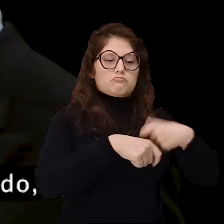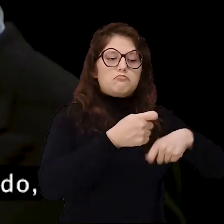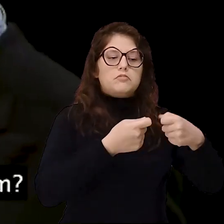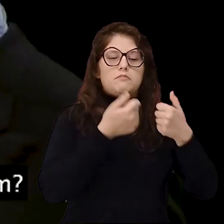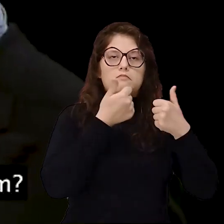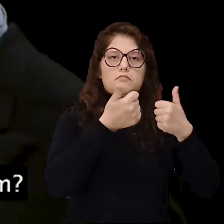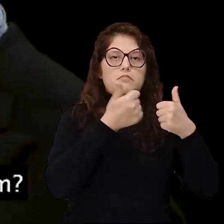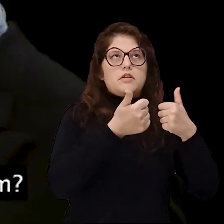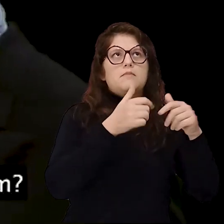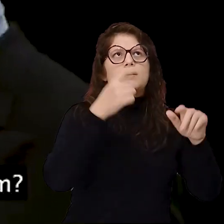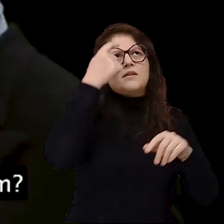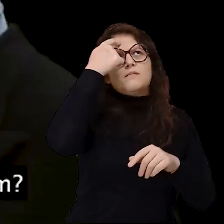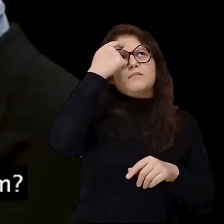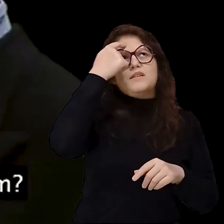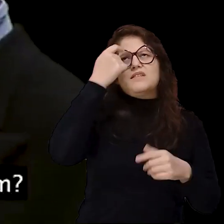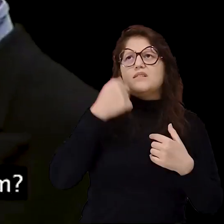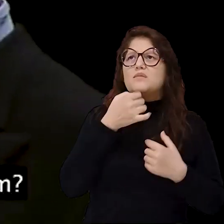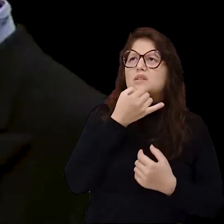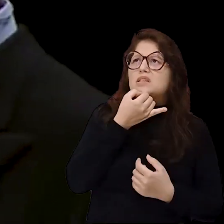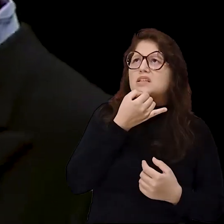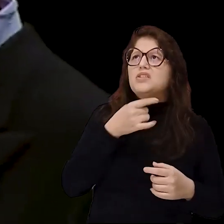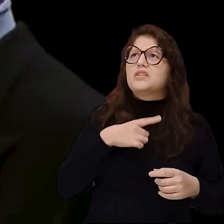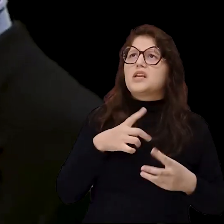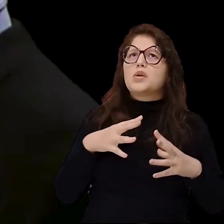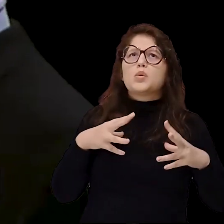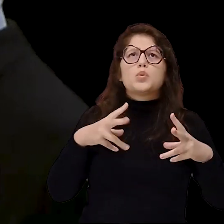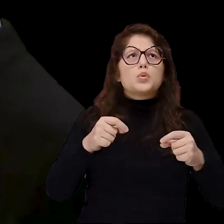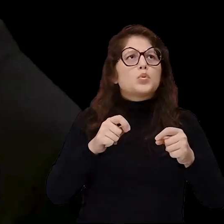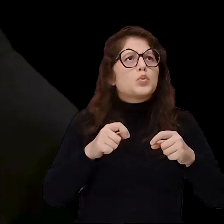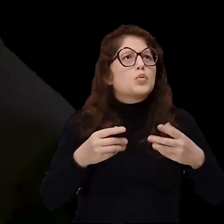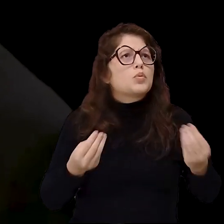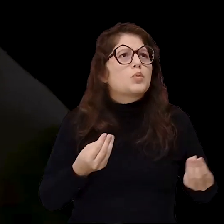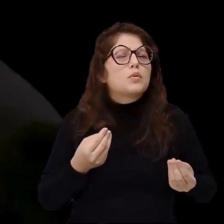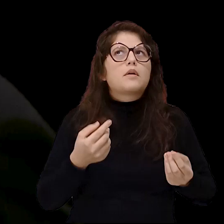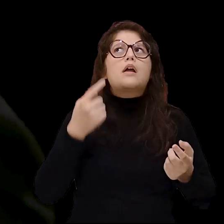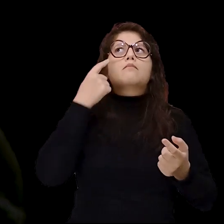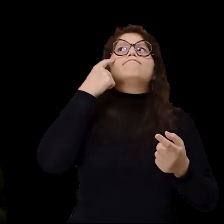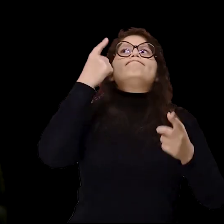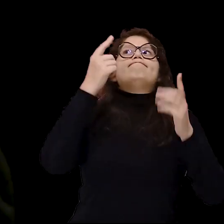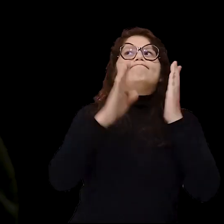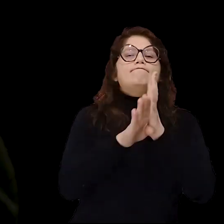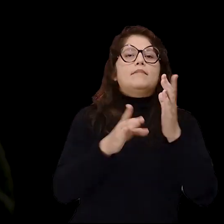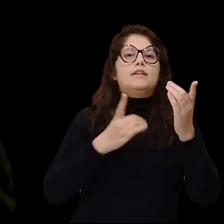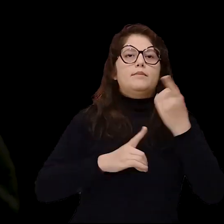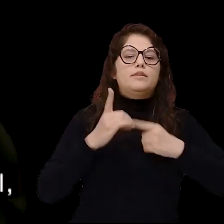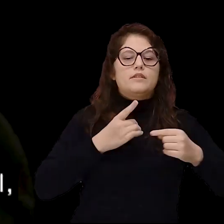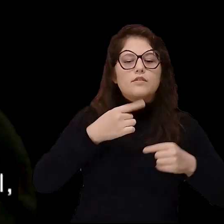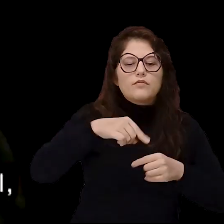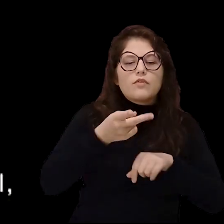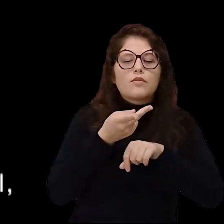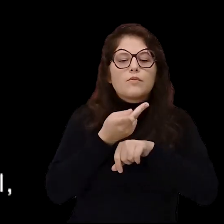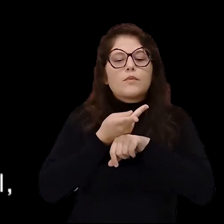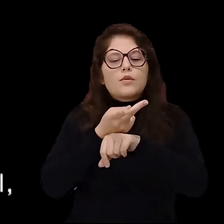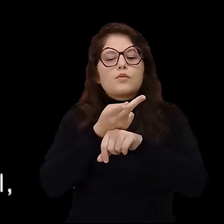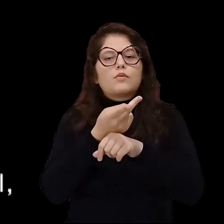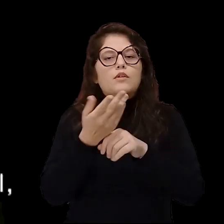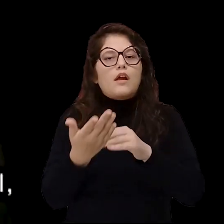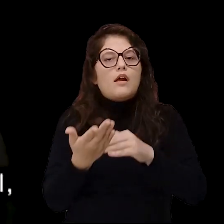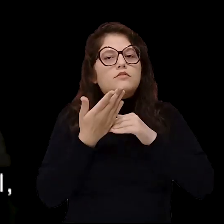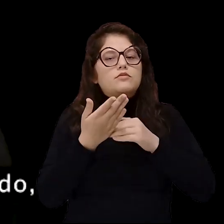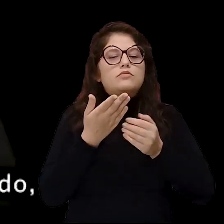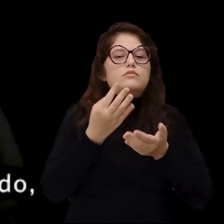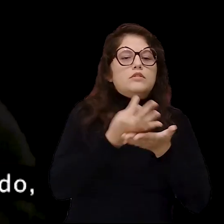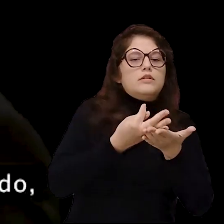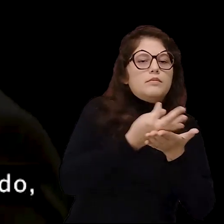miserable all the time, you think, why do I feel like this? I must have depression. And you set out to find treatment for it. But if you have a perfectly